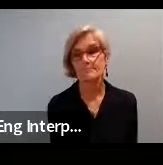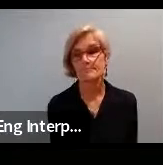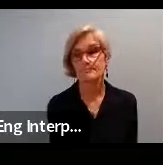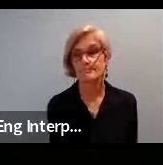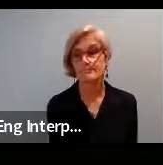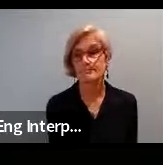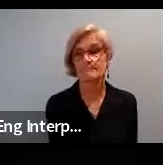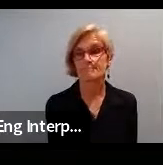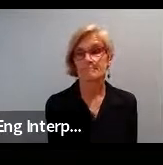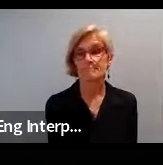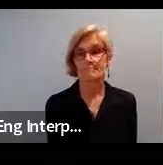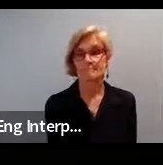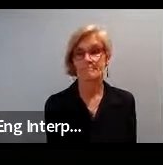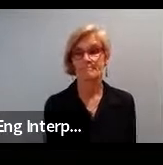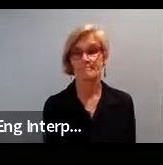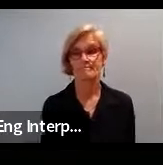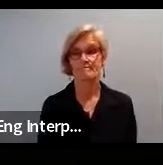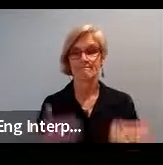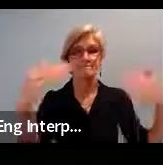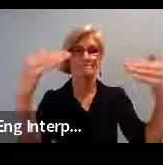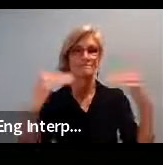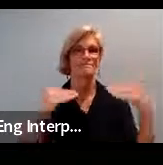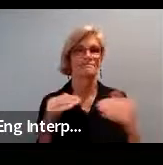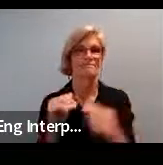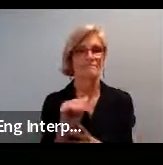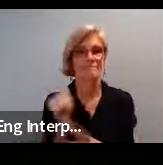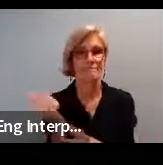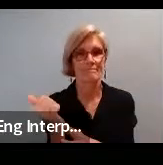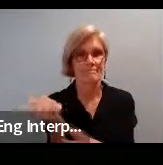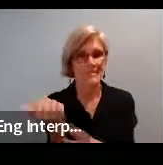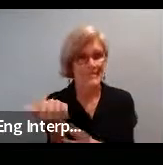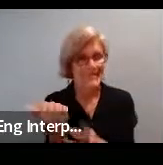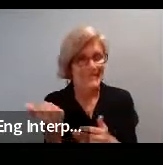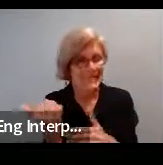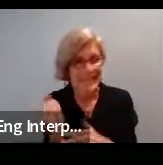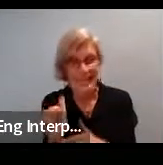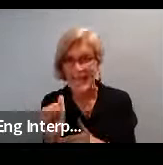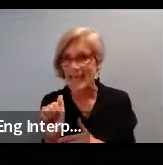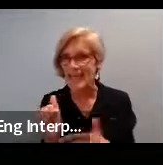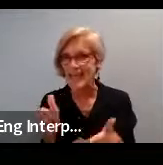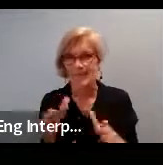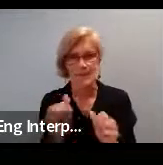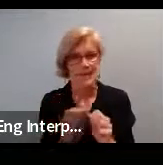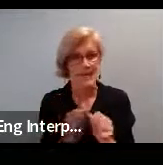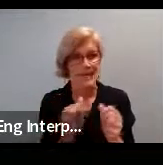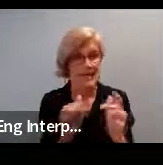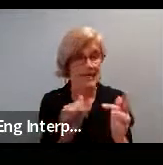All right, next question. Is there any way to connect with other families and incoming